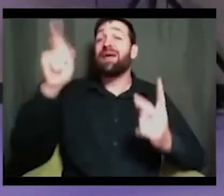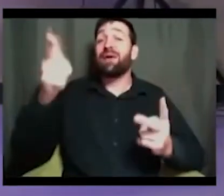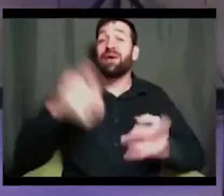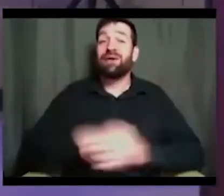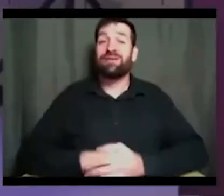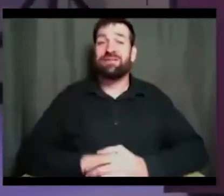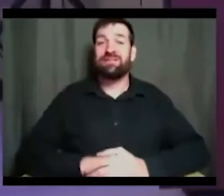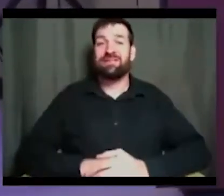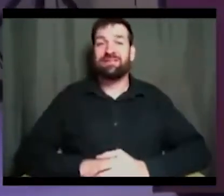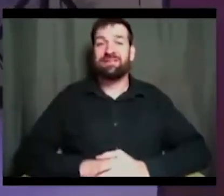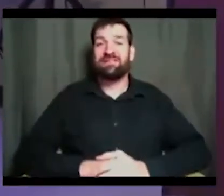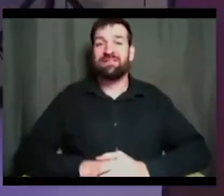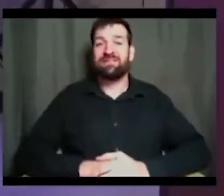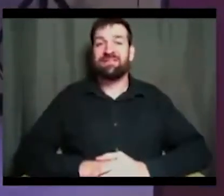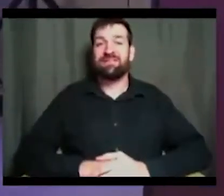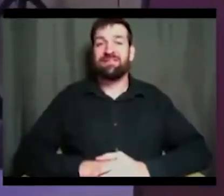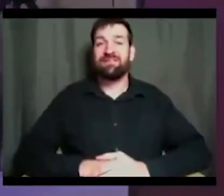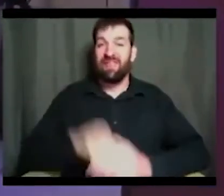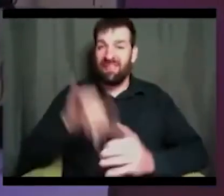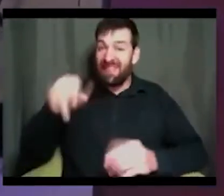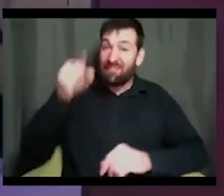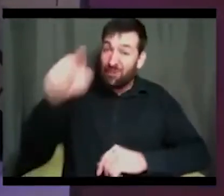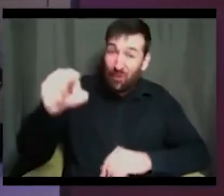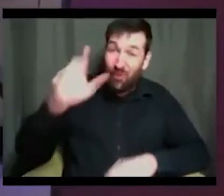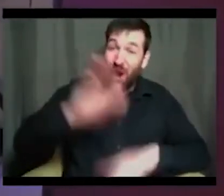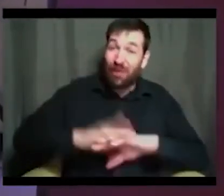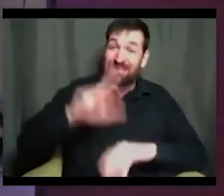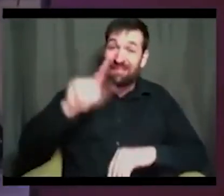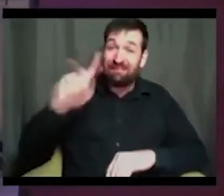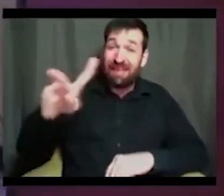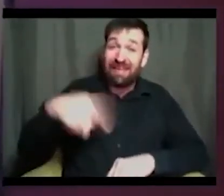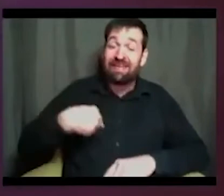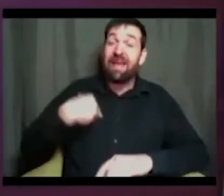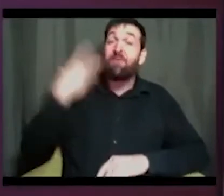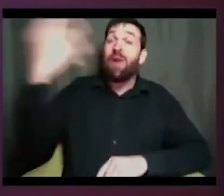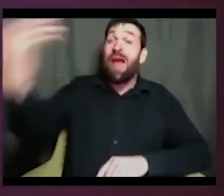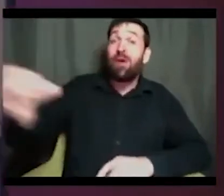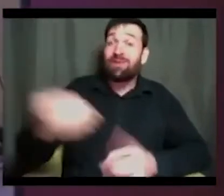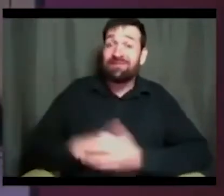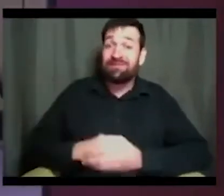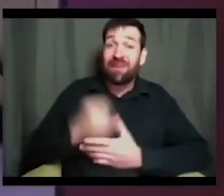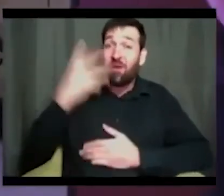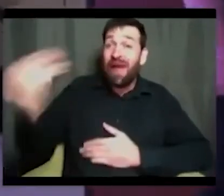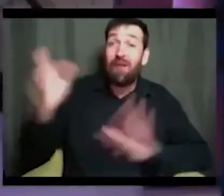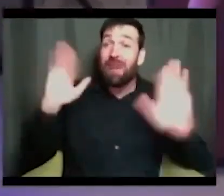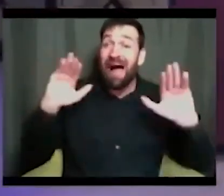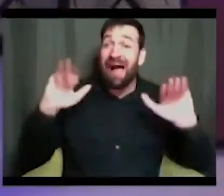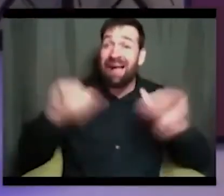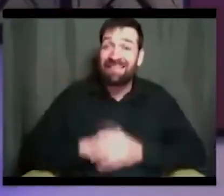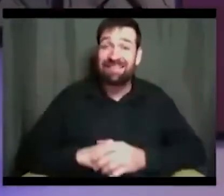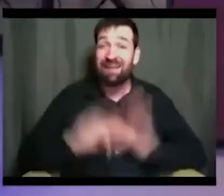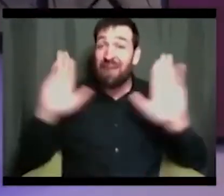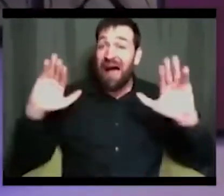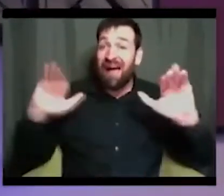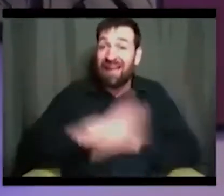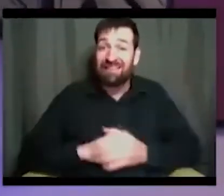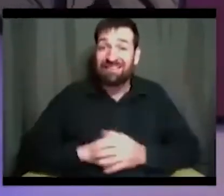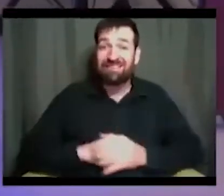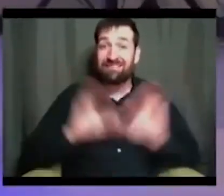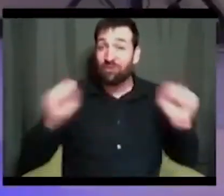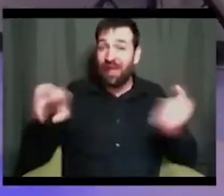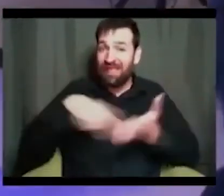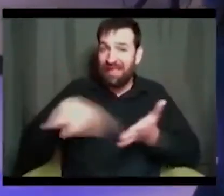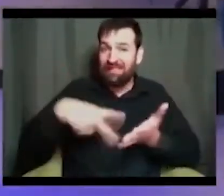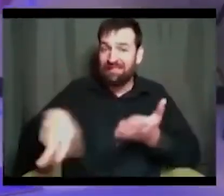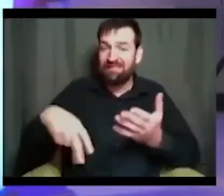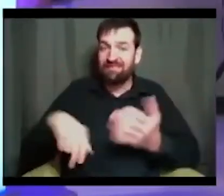There you Going are. out. That's you on TV. I'm That going is you. out. I'm going out. See you. Bye. Bye. You could do a little dance. Can you do a little dance for